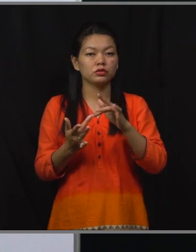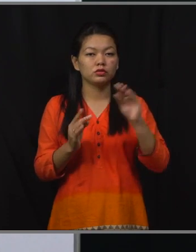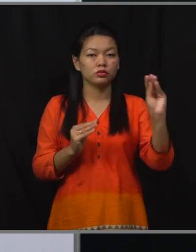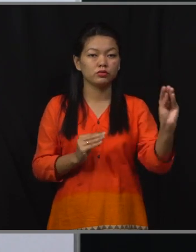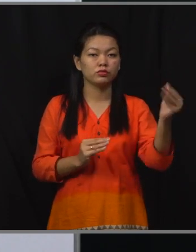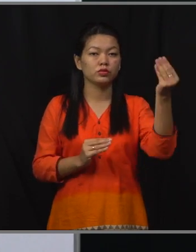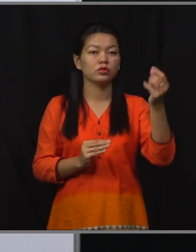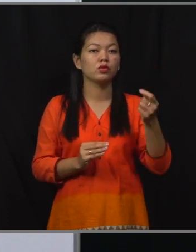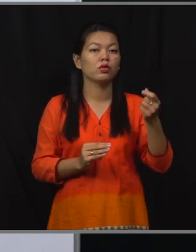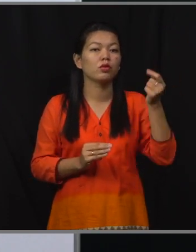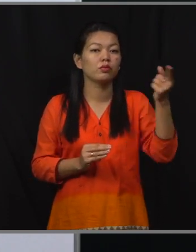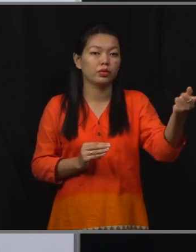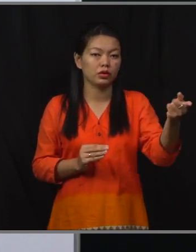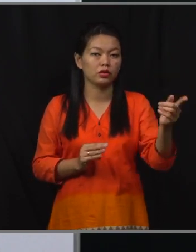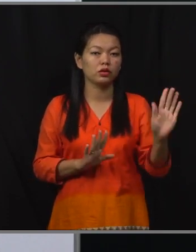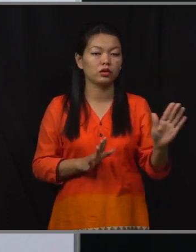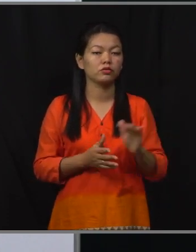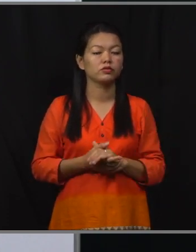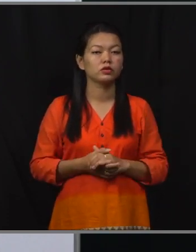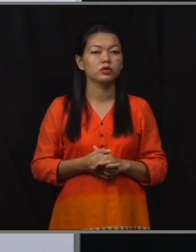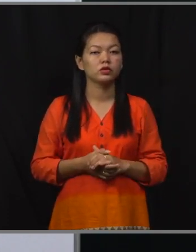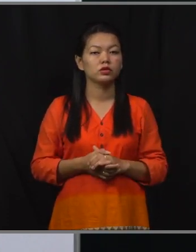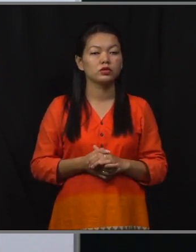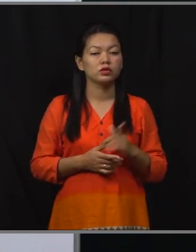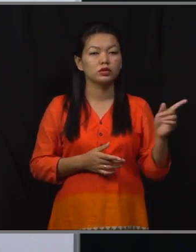over the allotment amount. Therefore, it is treated as